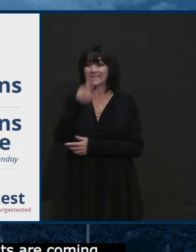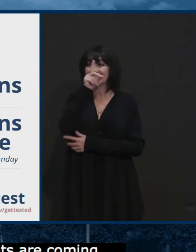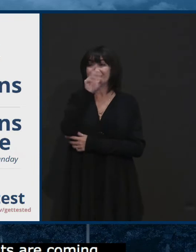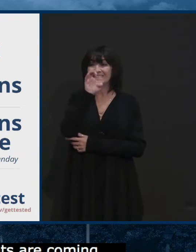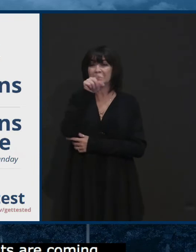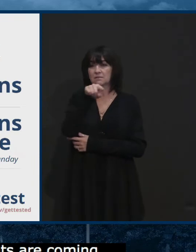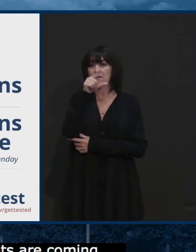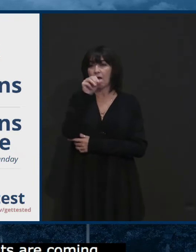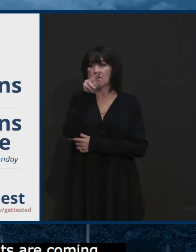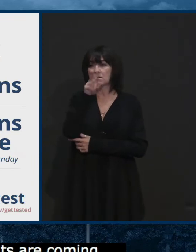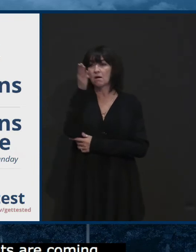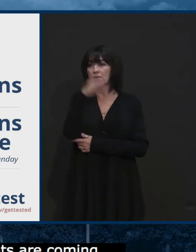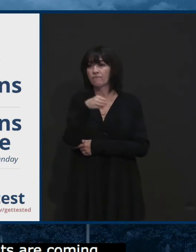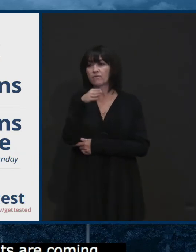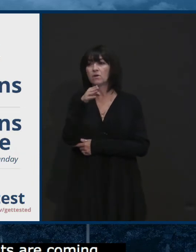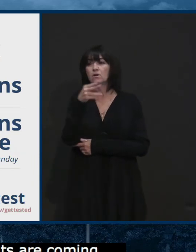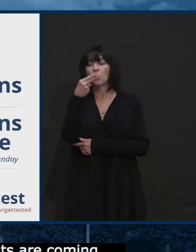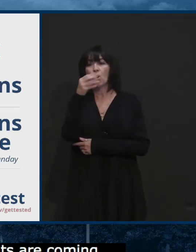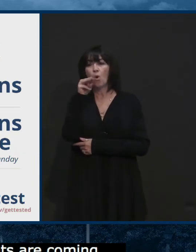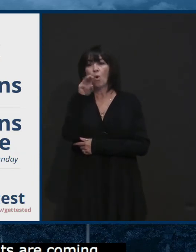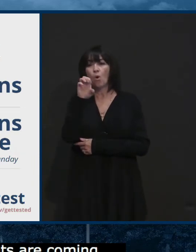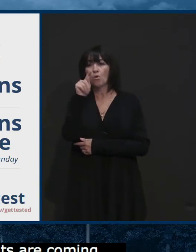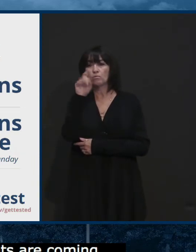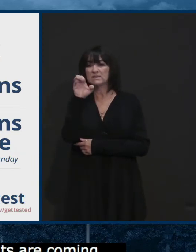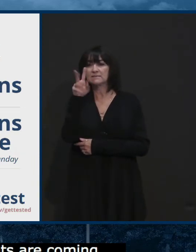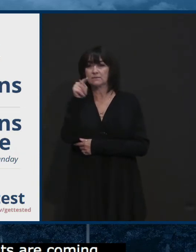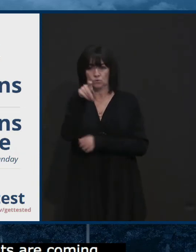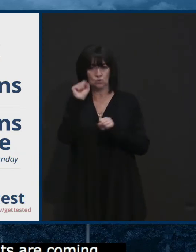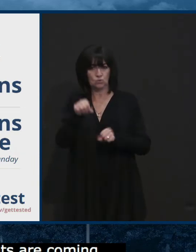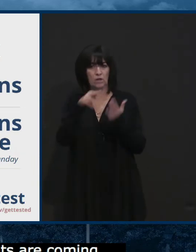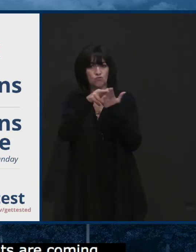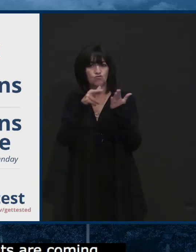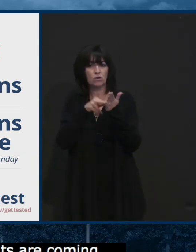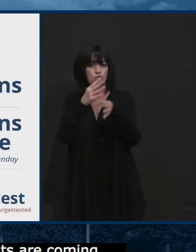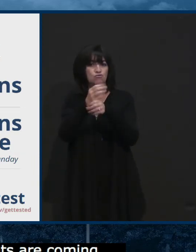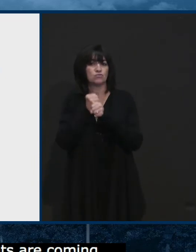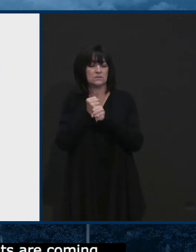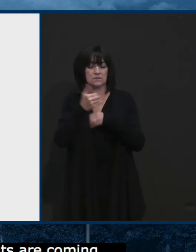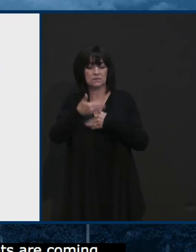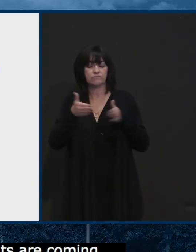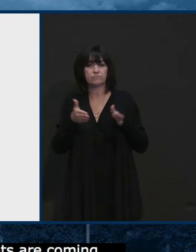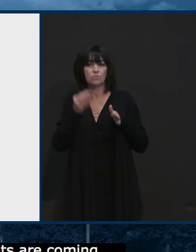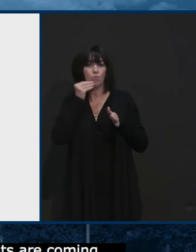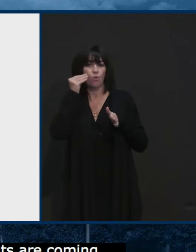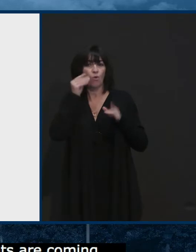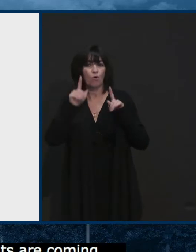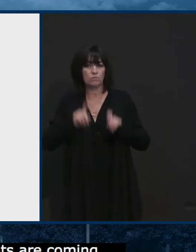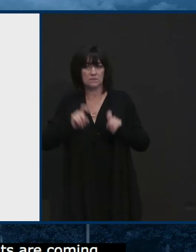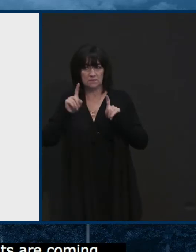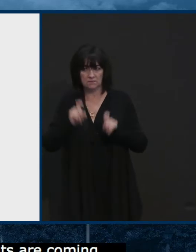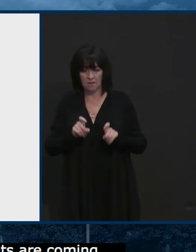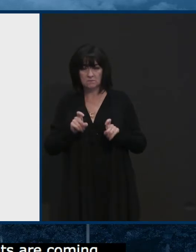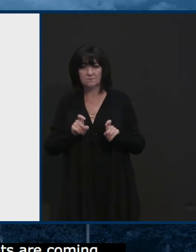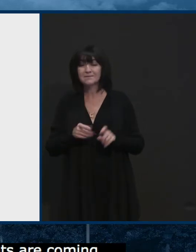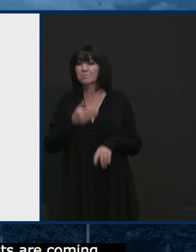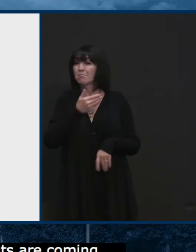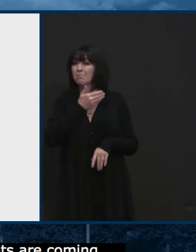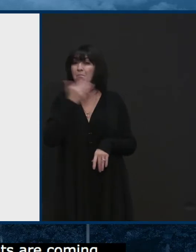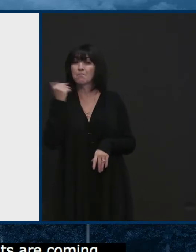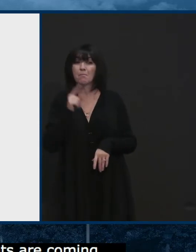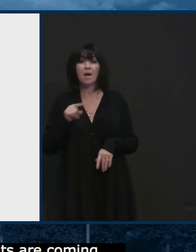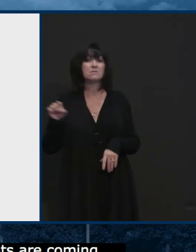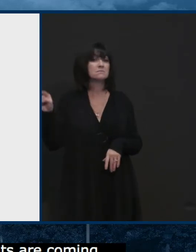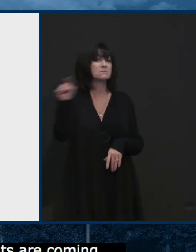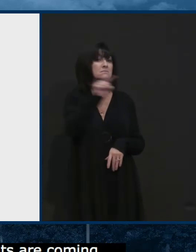DE.gov/home test to register for that. Know your status. We want to make sure that all the testing sites are